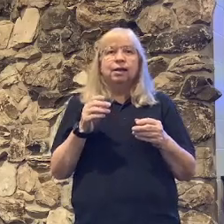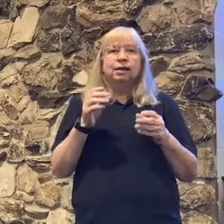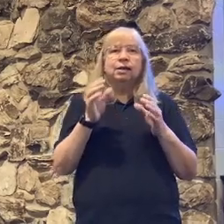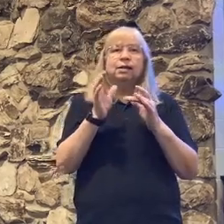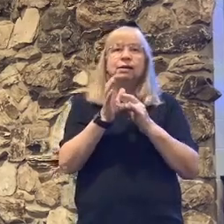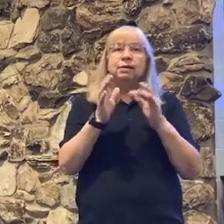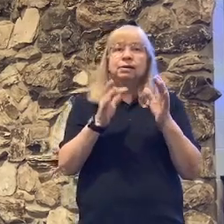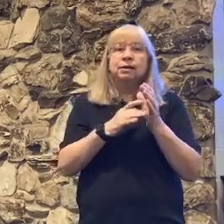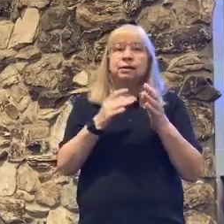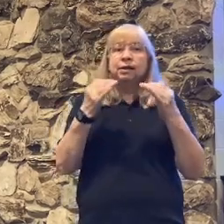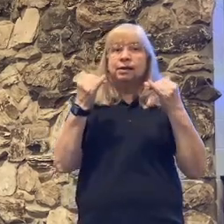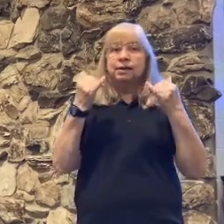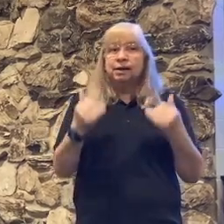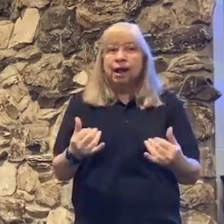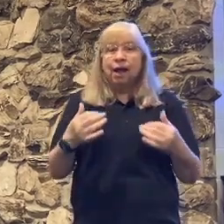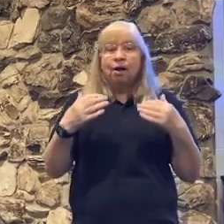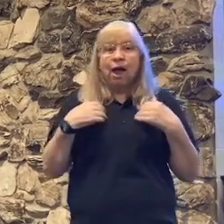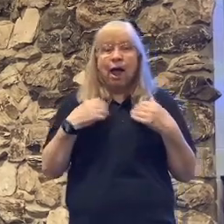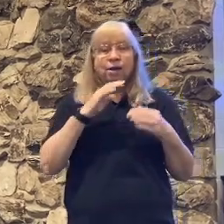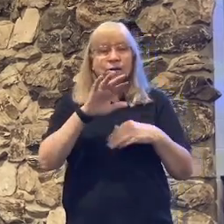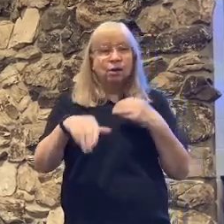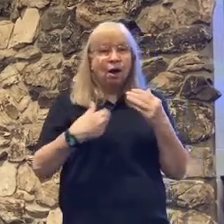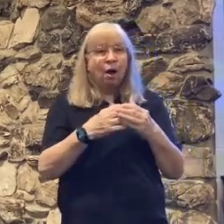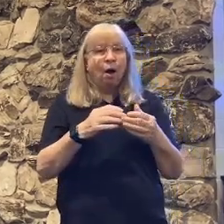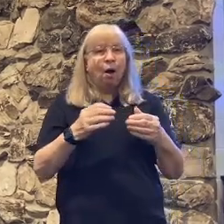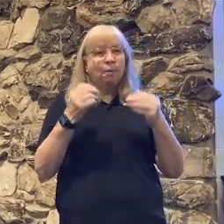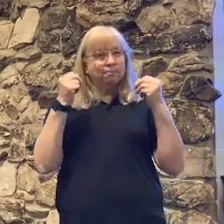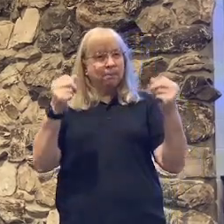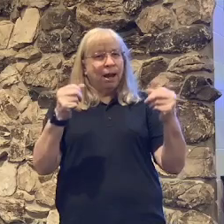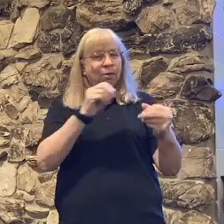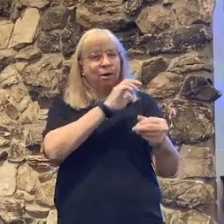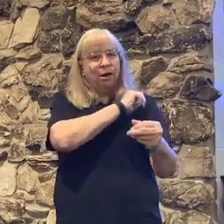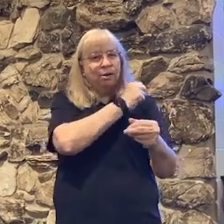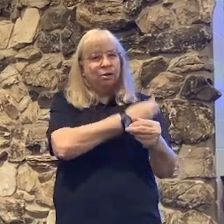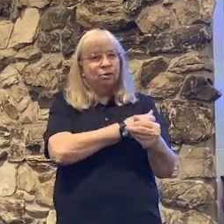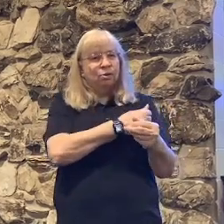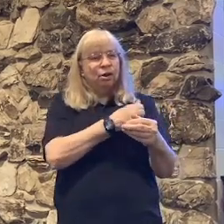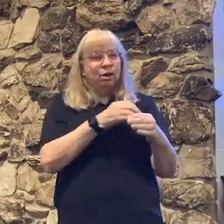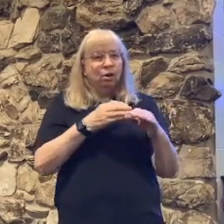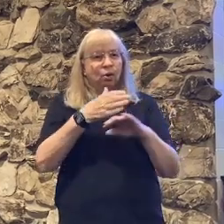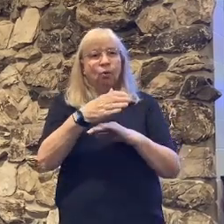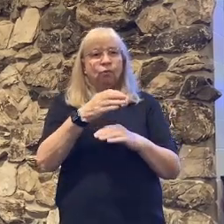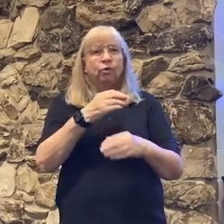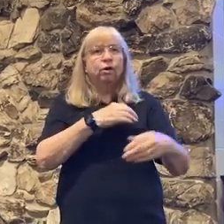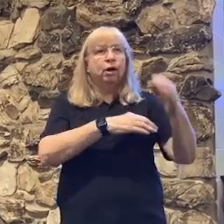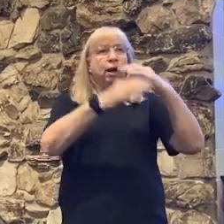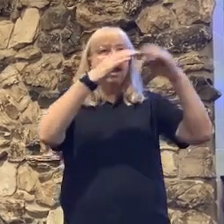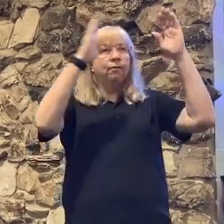Jesus now has all power and authority over heaven and earth.